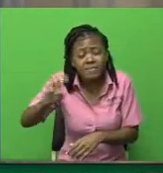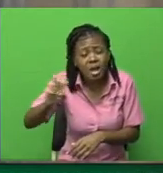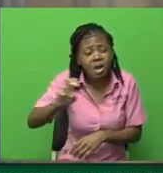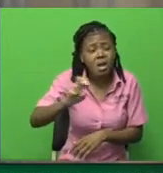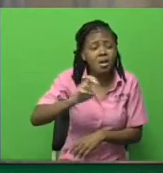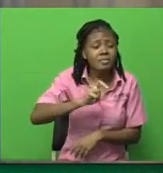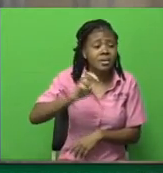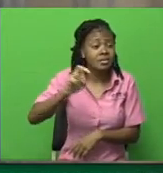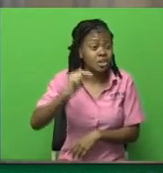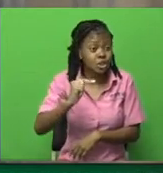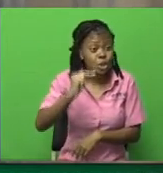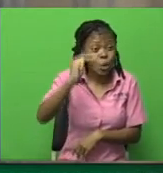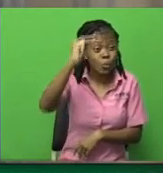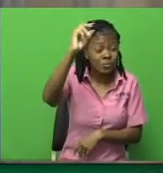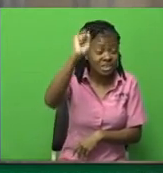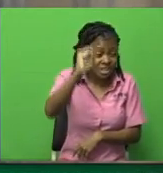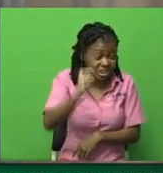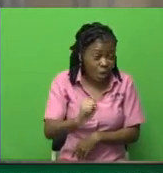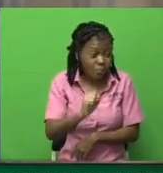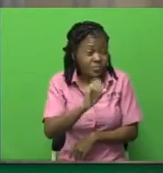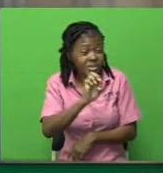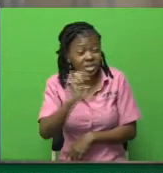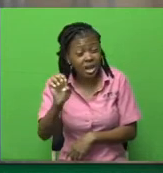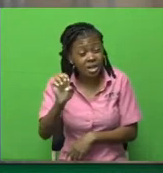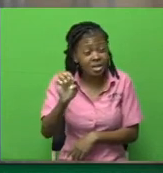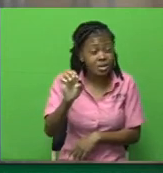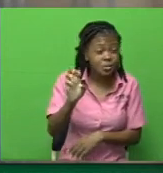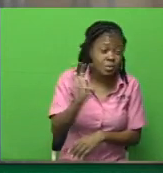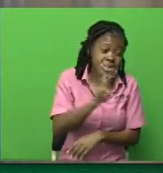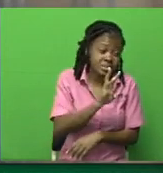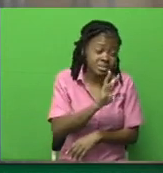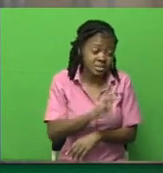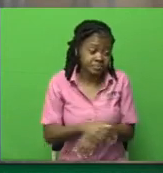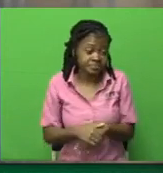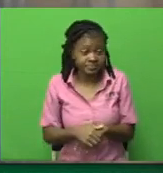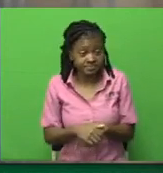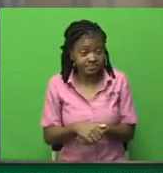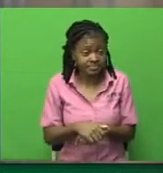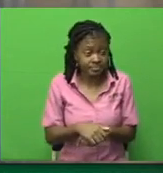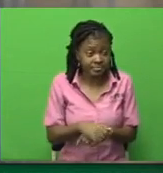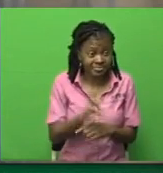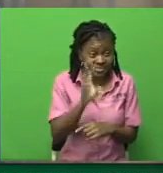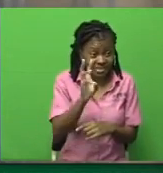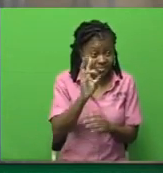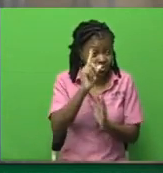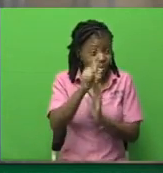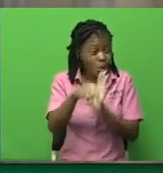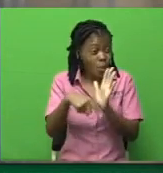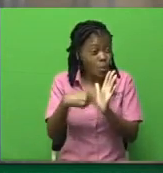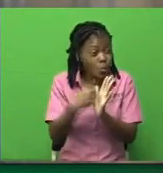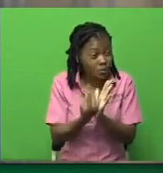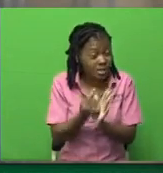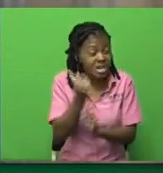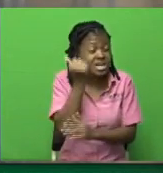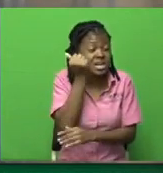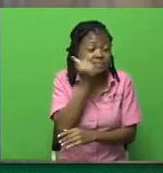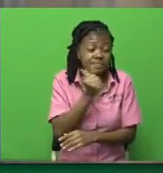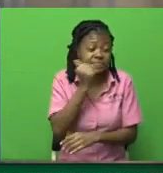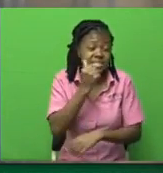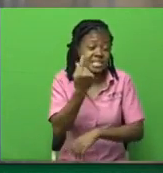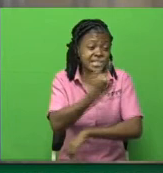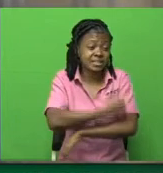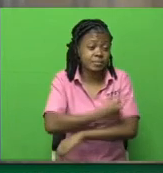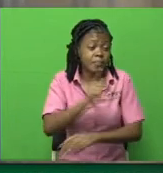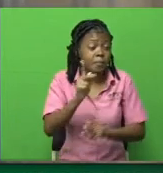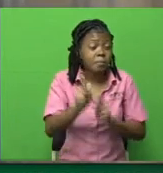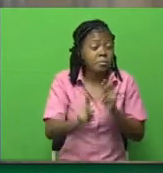and at the same time literature Russell Highway almost six hours a day citizens have to